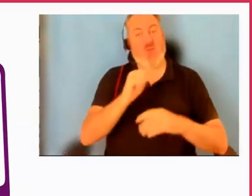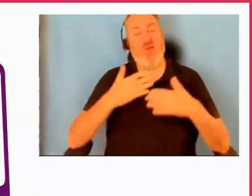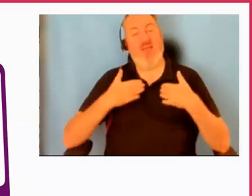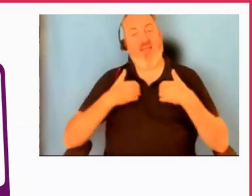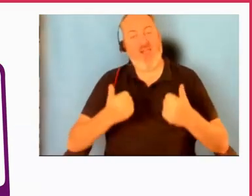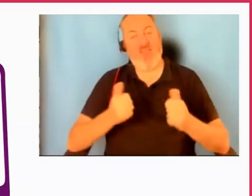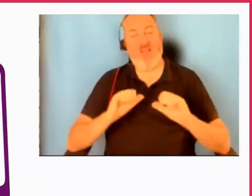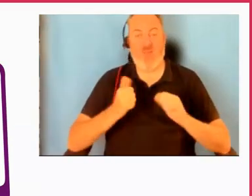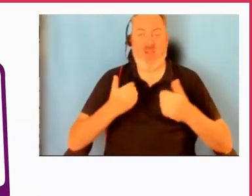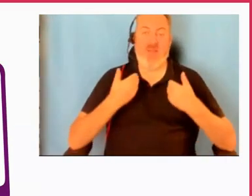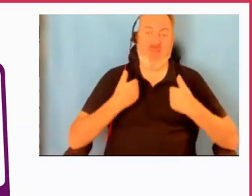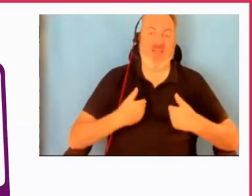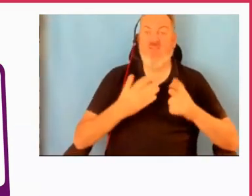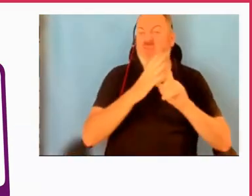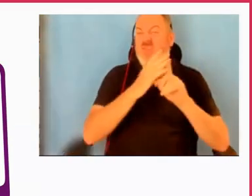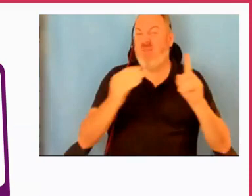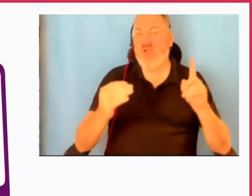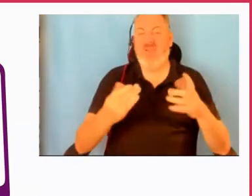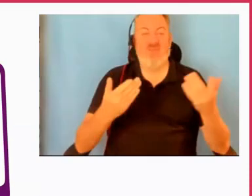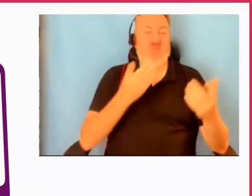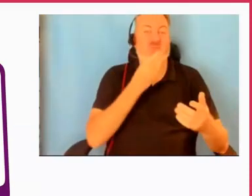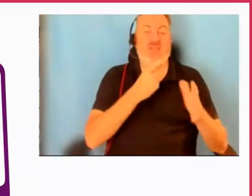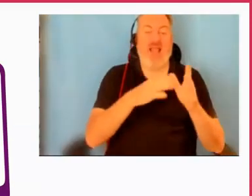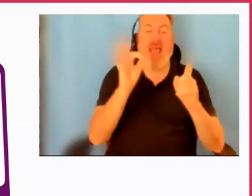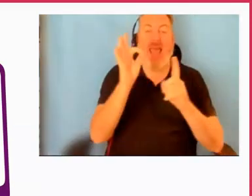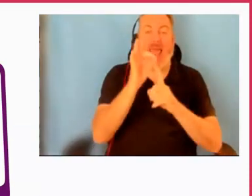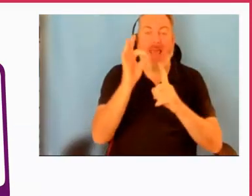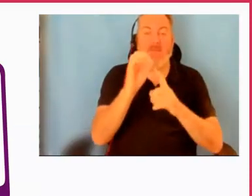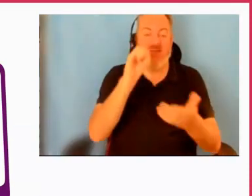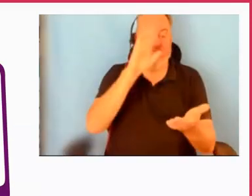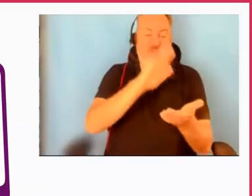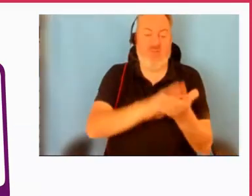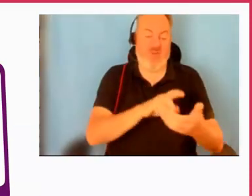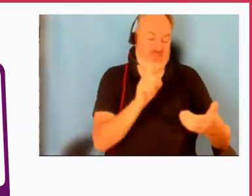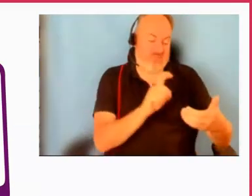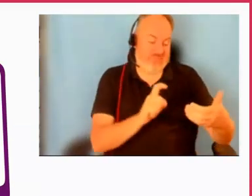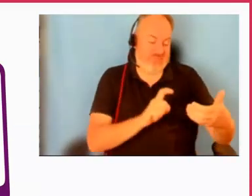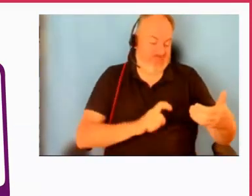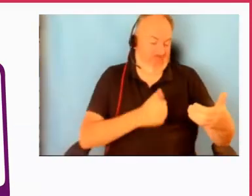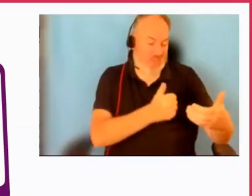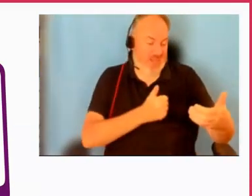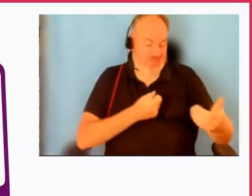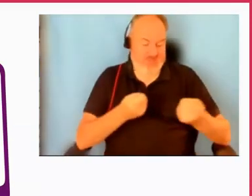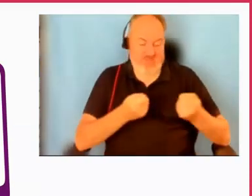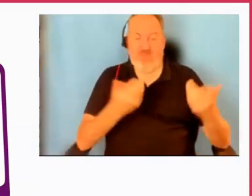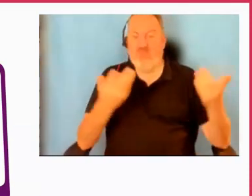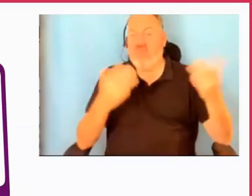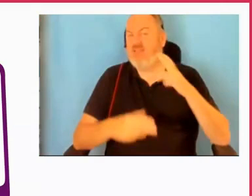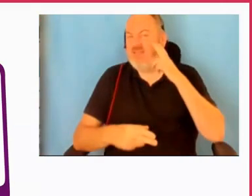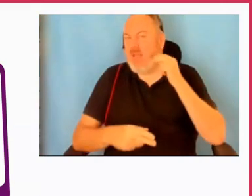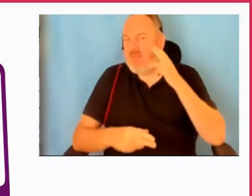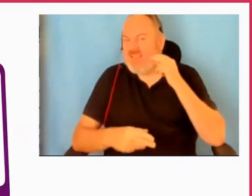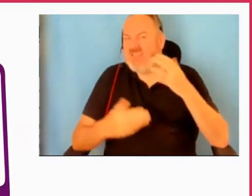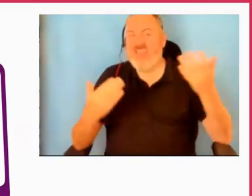could be an application that you use on your phone to manage your long-term conditions, such as diabetes,